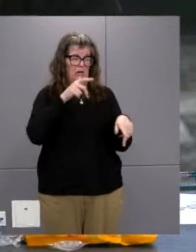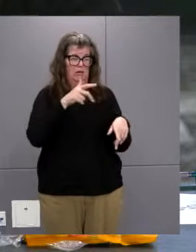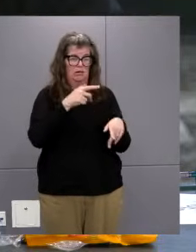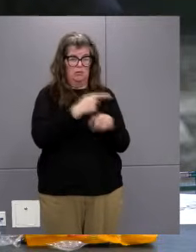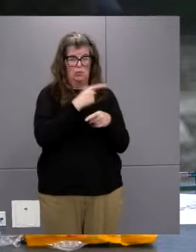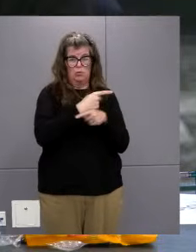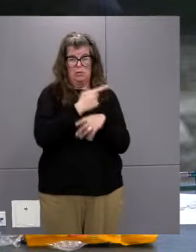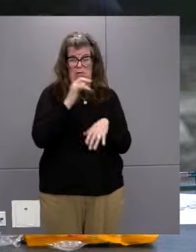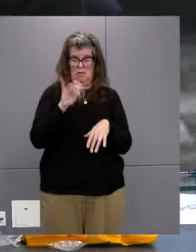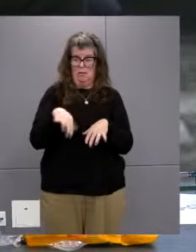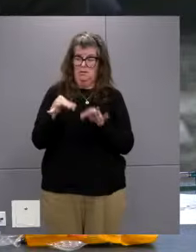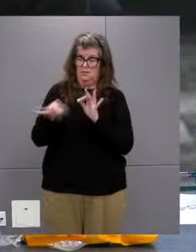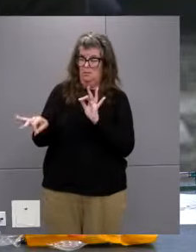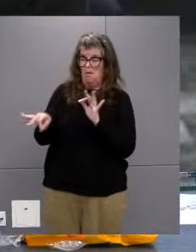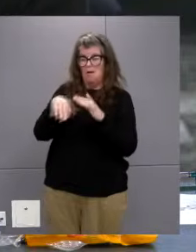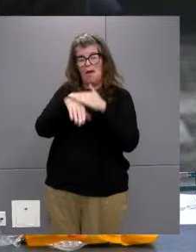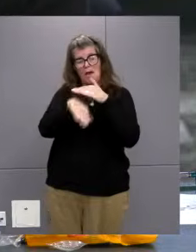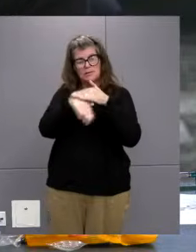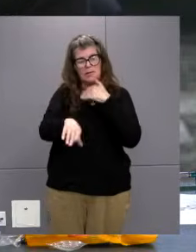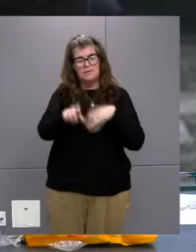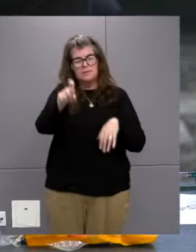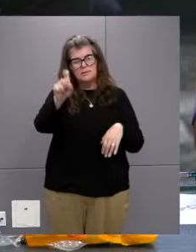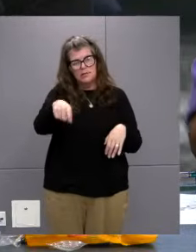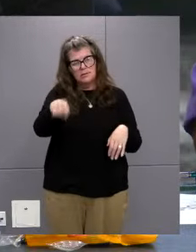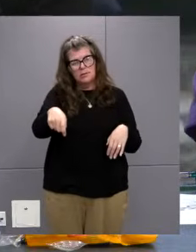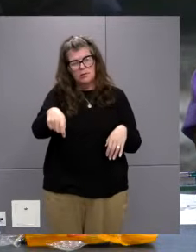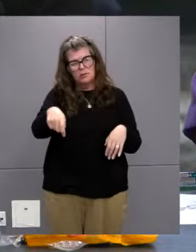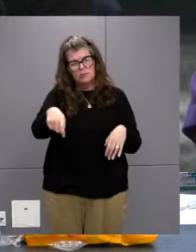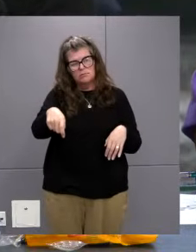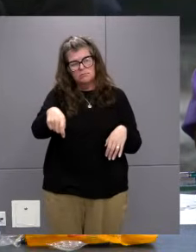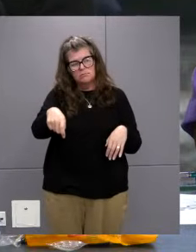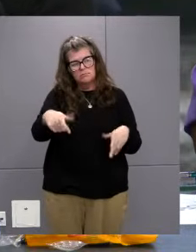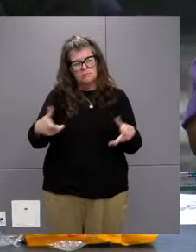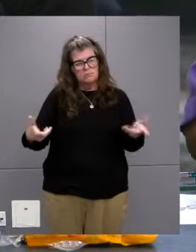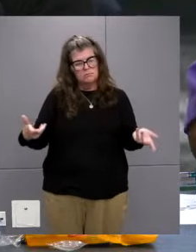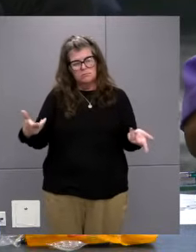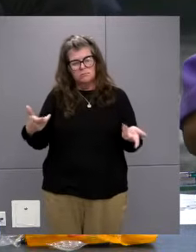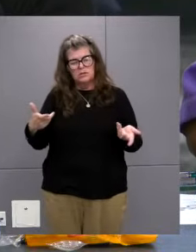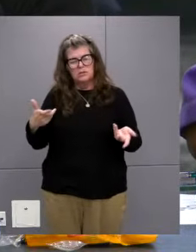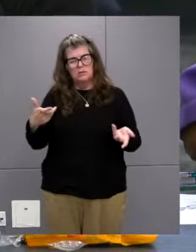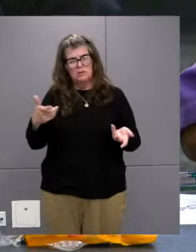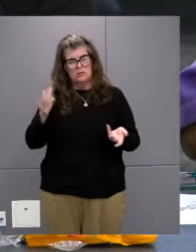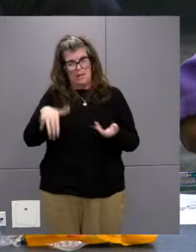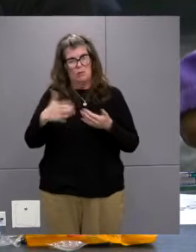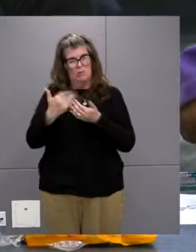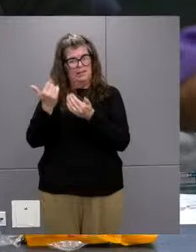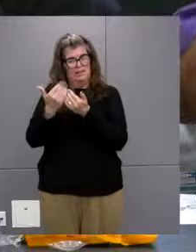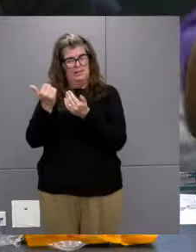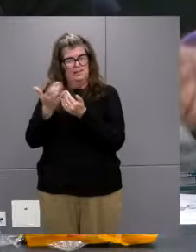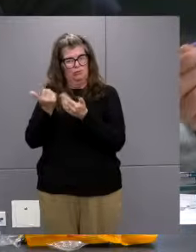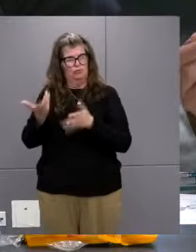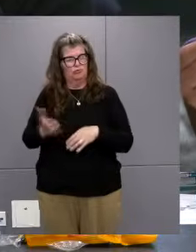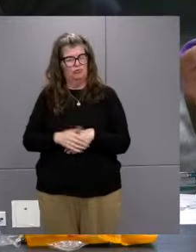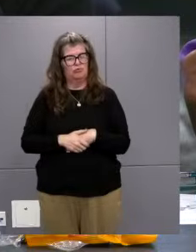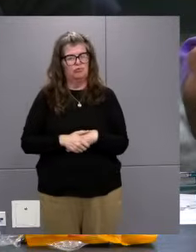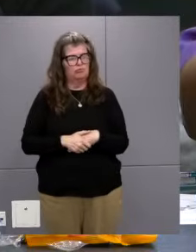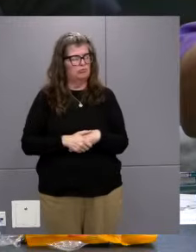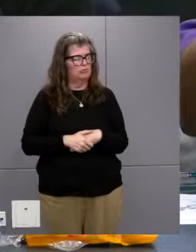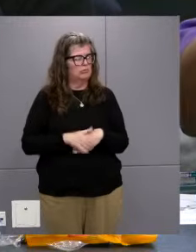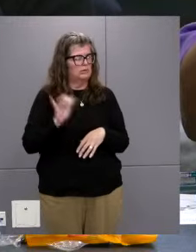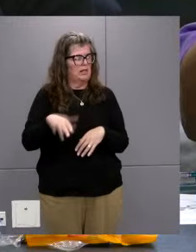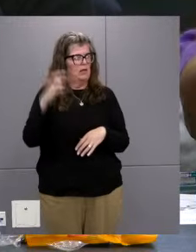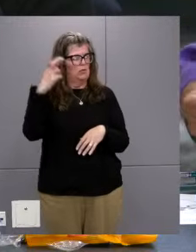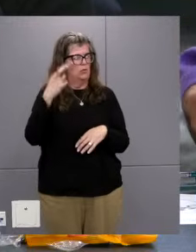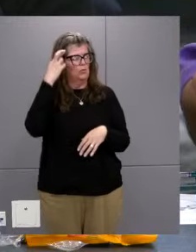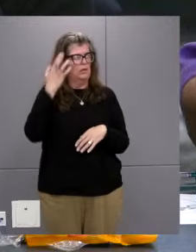Access, which I feel is necessary to that area, would be even easier. And that's the reason that I wanted